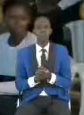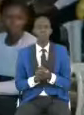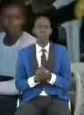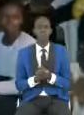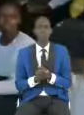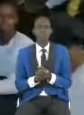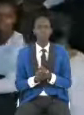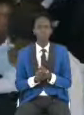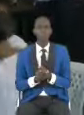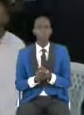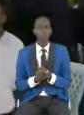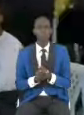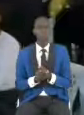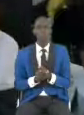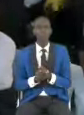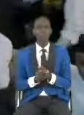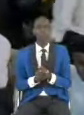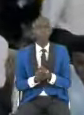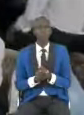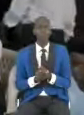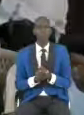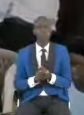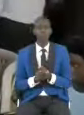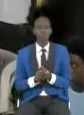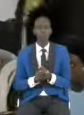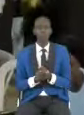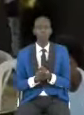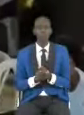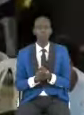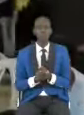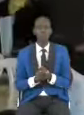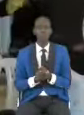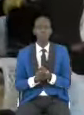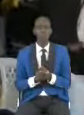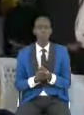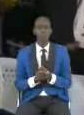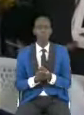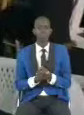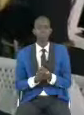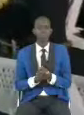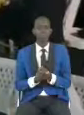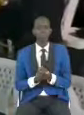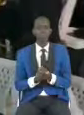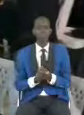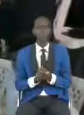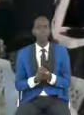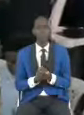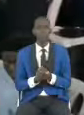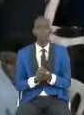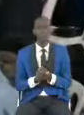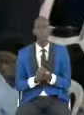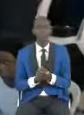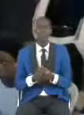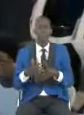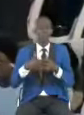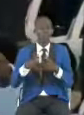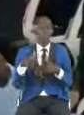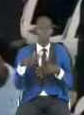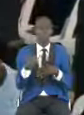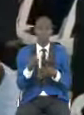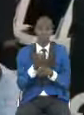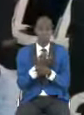Pastor Andrew Osage, to lead us in this counseling session. And then I'll come